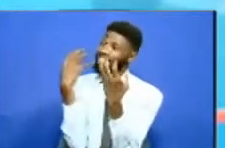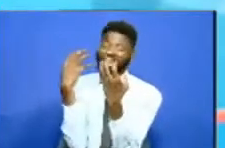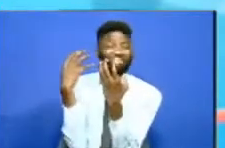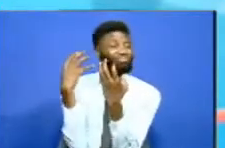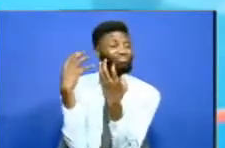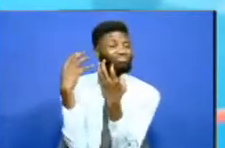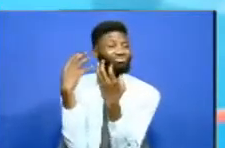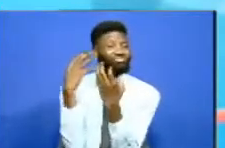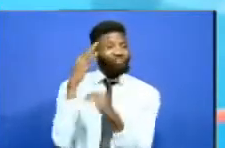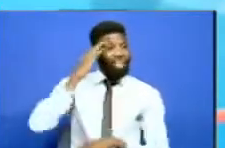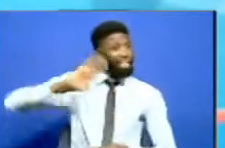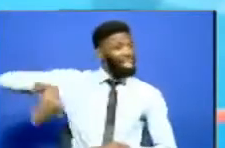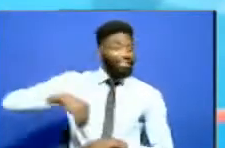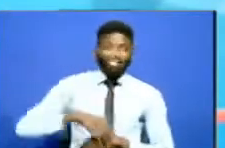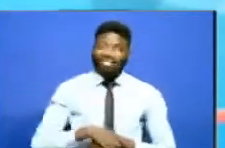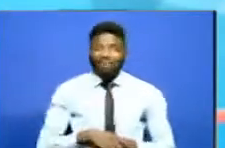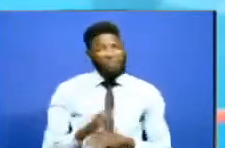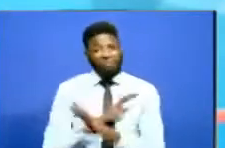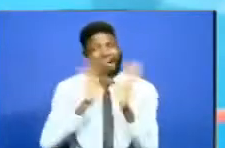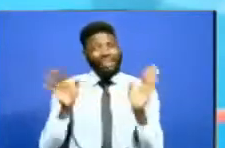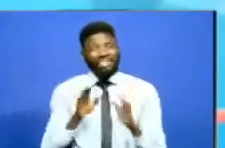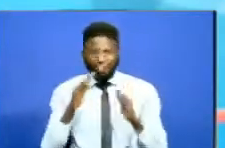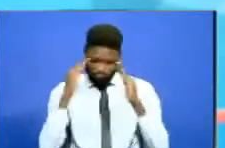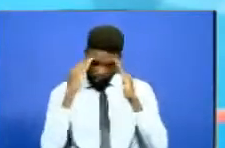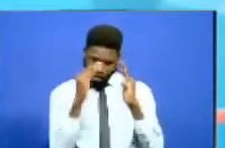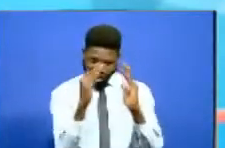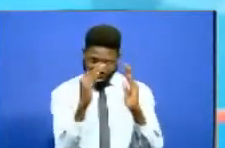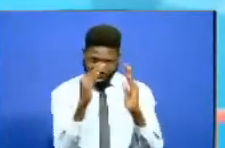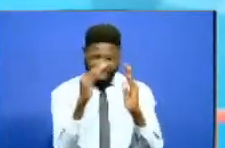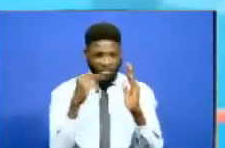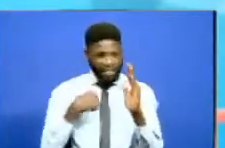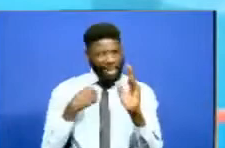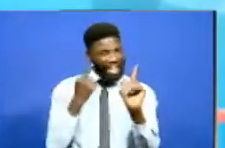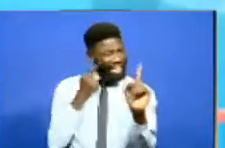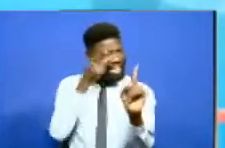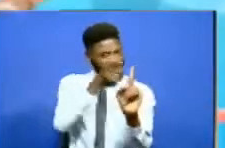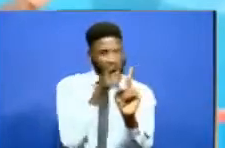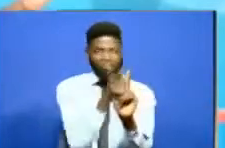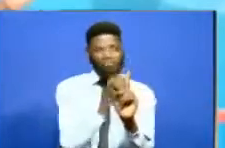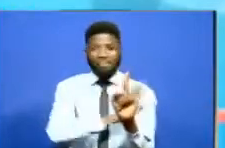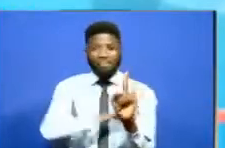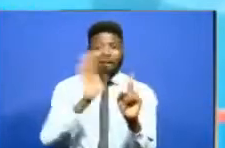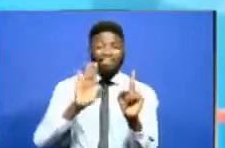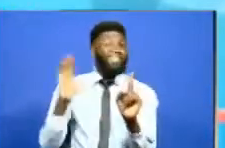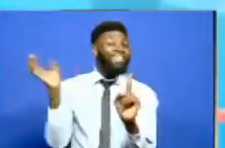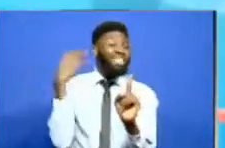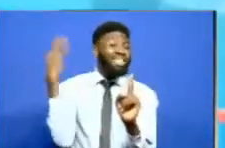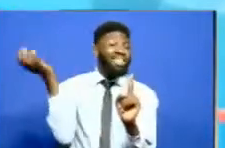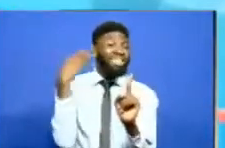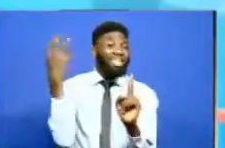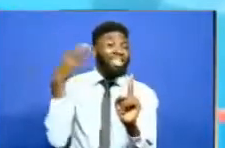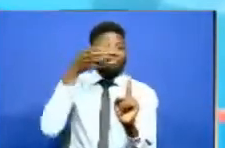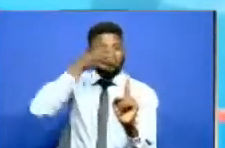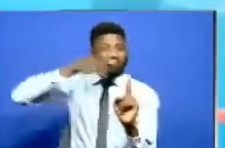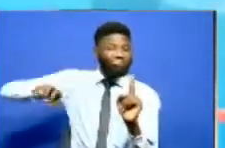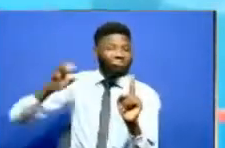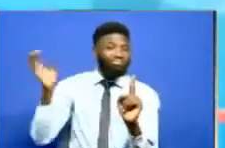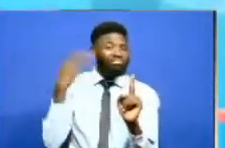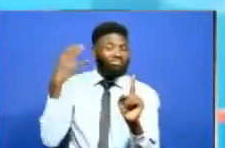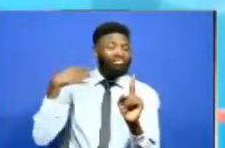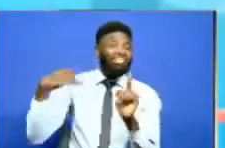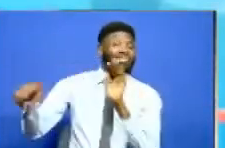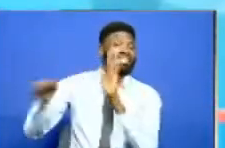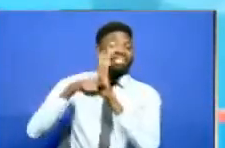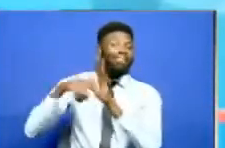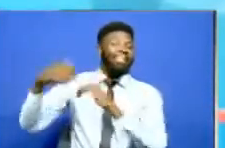diminish what I am doing. I focus on what it is that I'm doing. You can talk, you can call me names, you can do